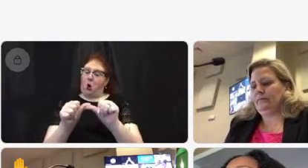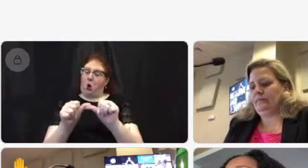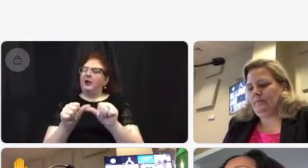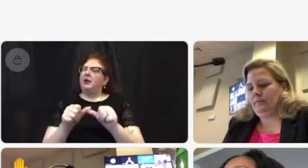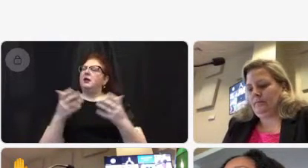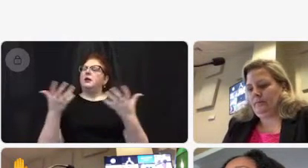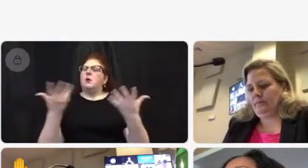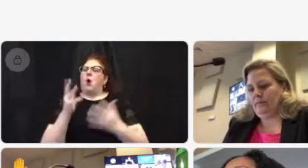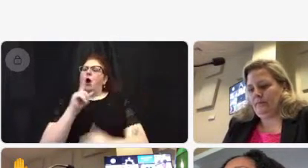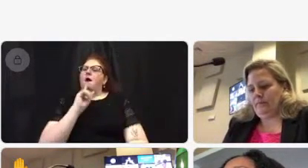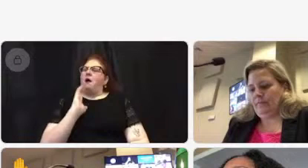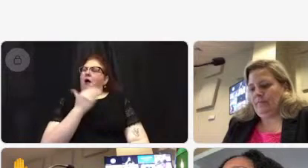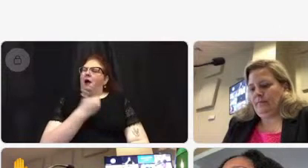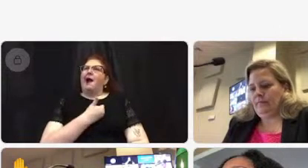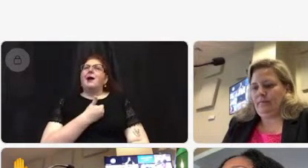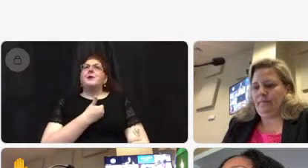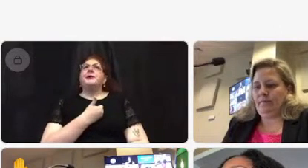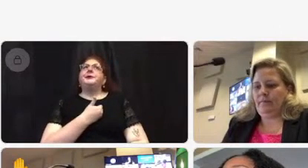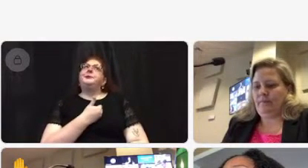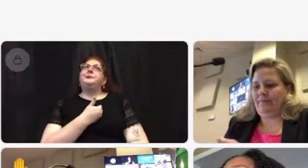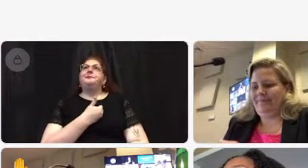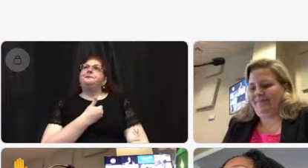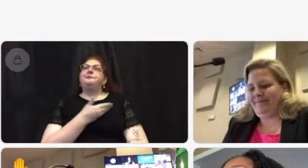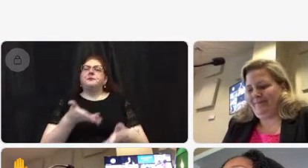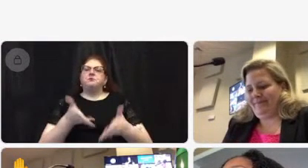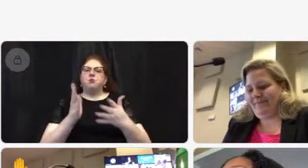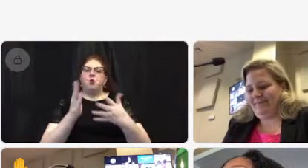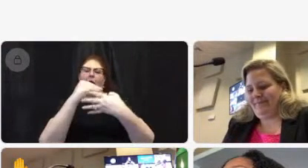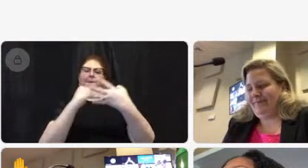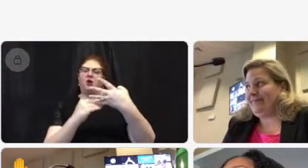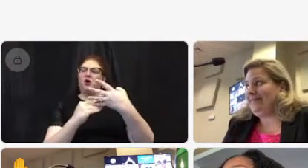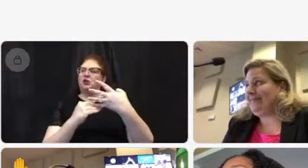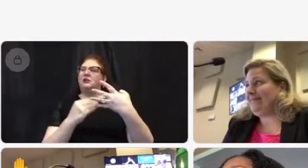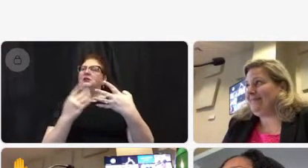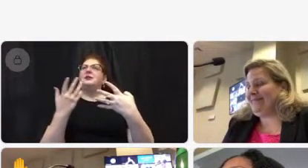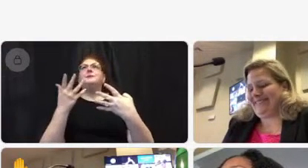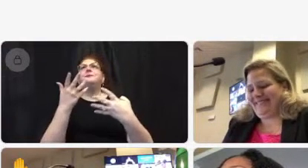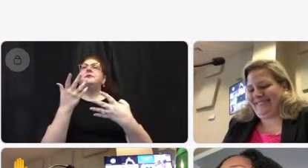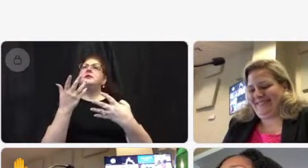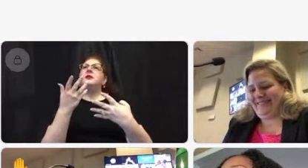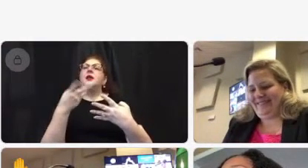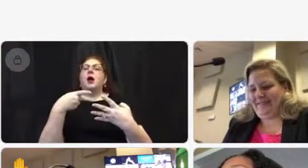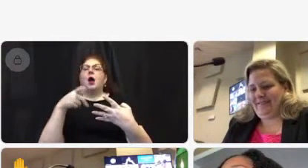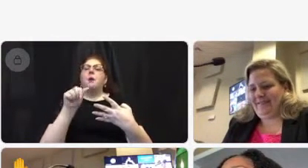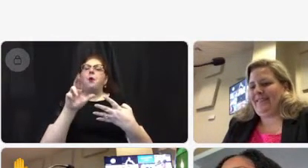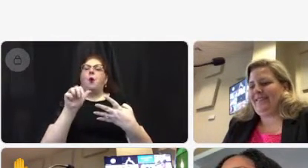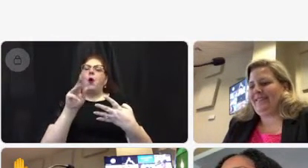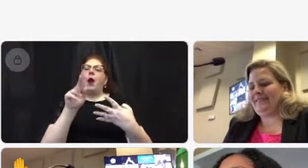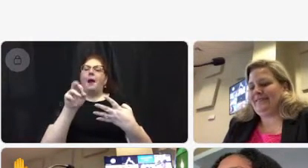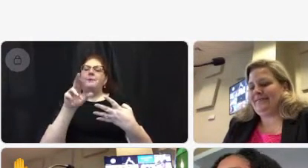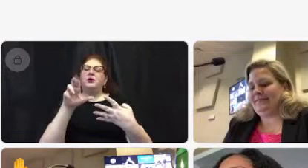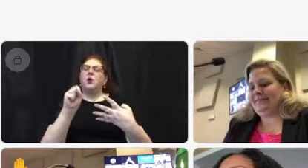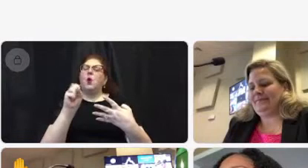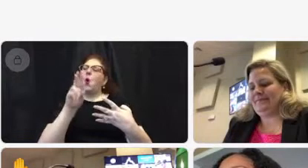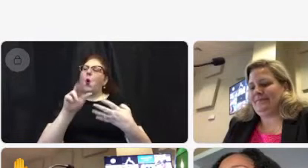we did, and I'm not going to use the term that you and Director Hines use, I'm going to say reallocate those